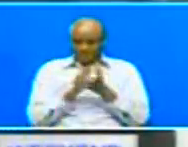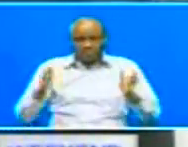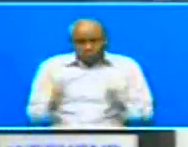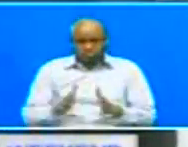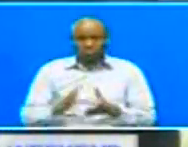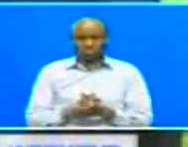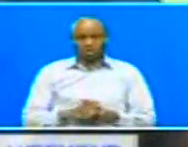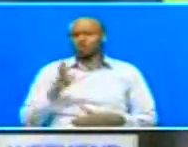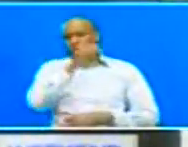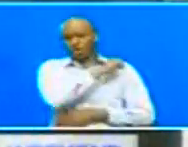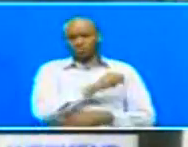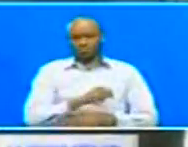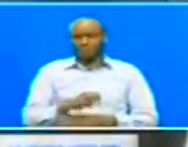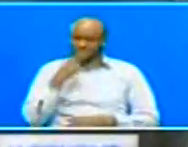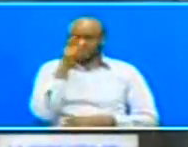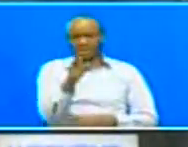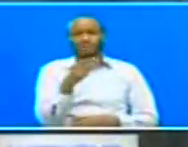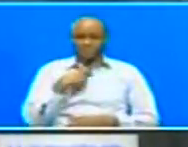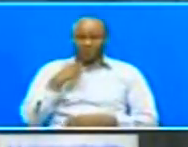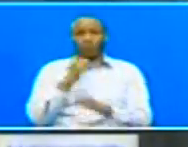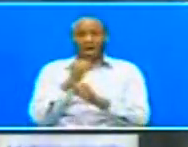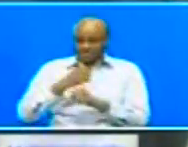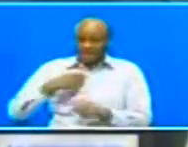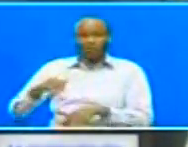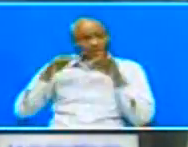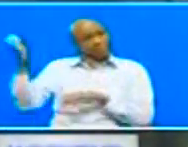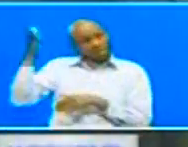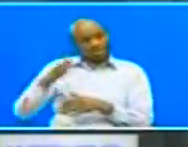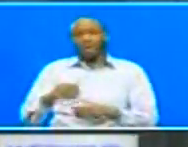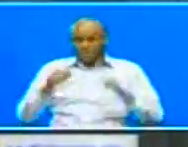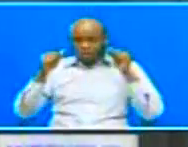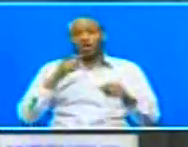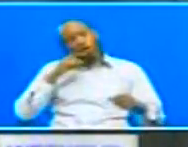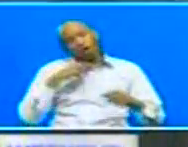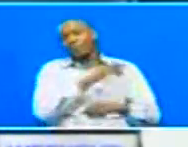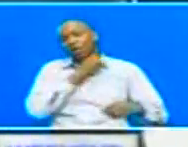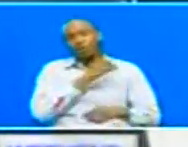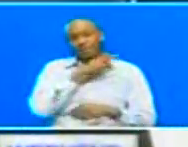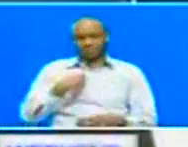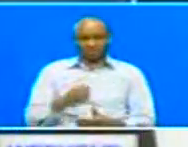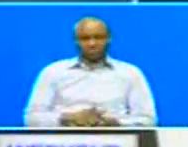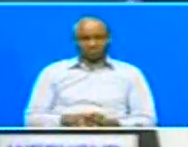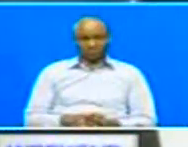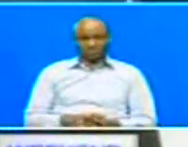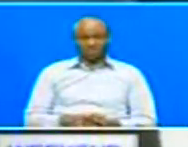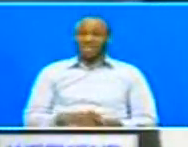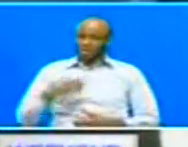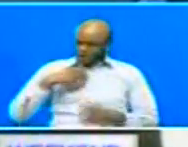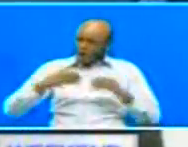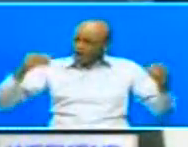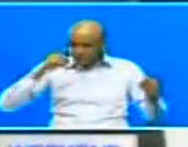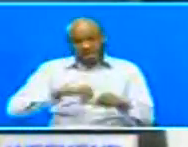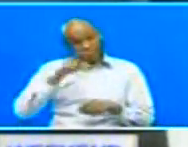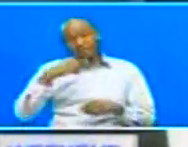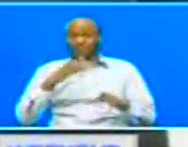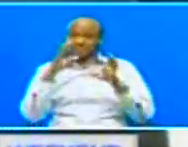mwili. Hapana, siwezi kusema hivyo kwa sababu na kasi nayo inaningochea pale. Bosi ananigombanisha kila mara. Things about time. He let